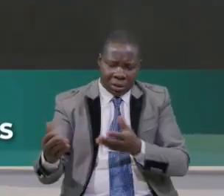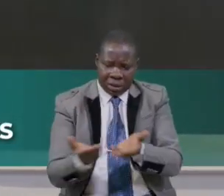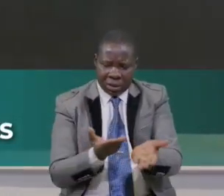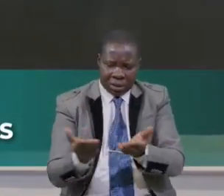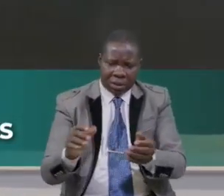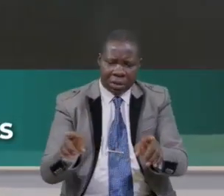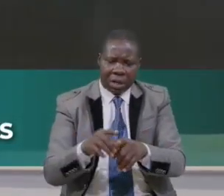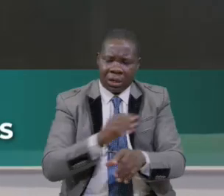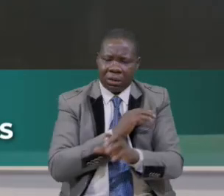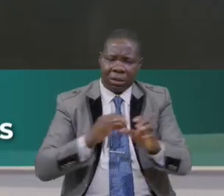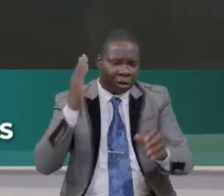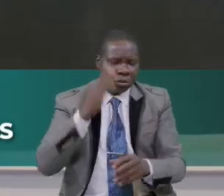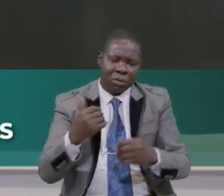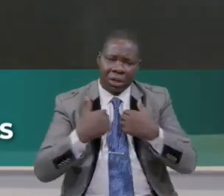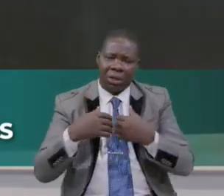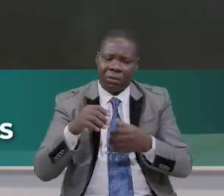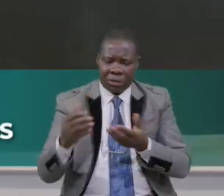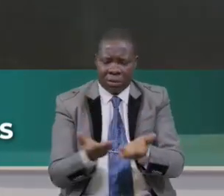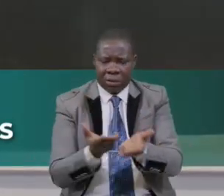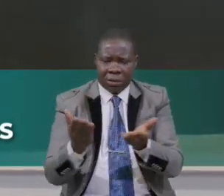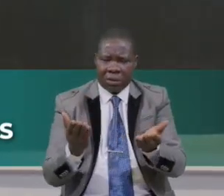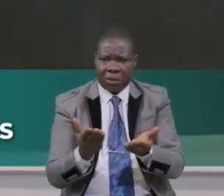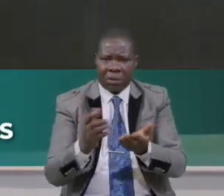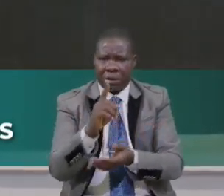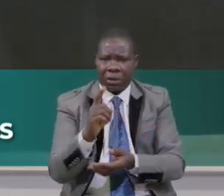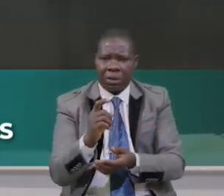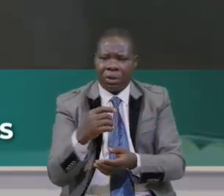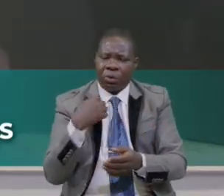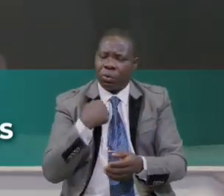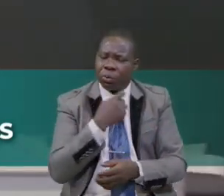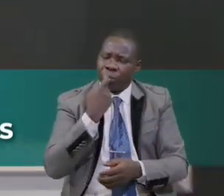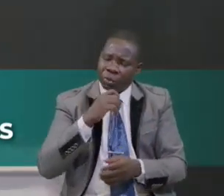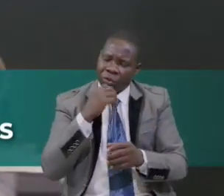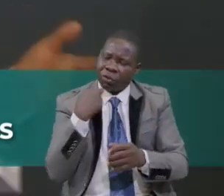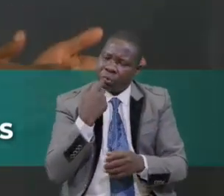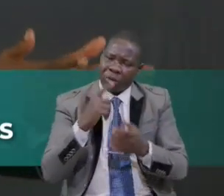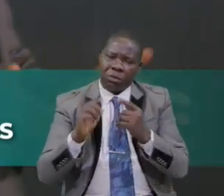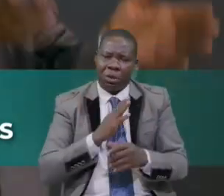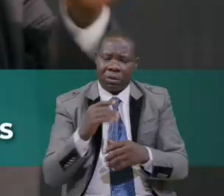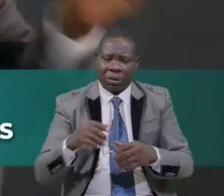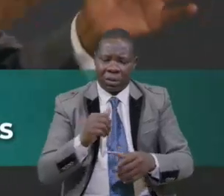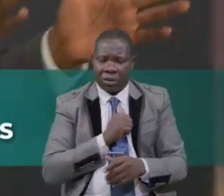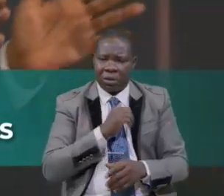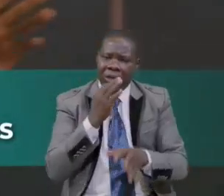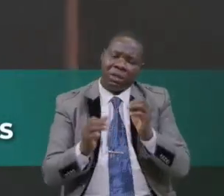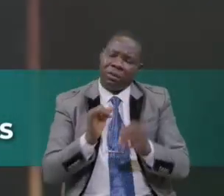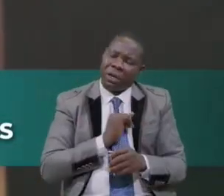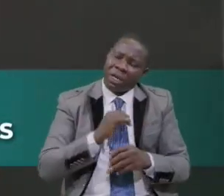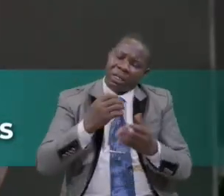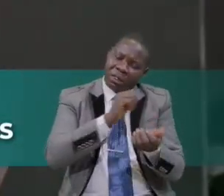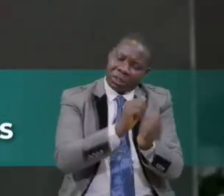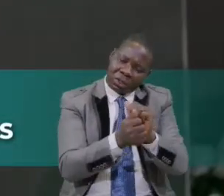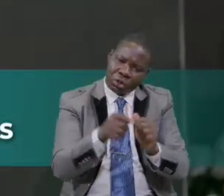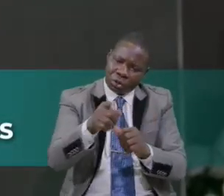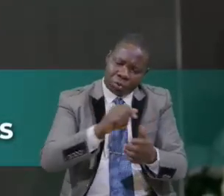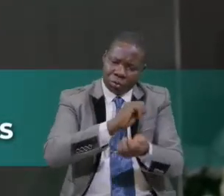to ourselves. If I change and you change, and the change for you and for me changes